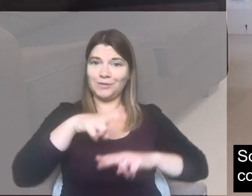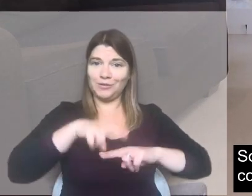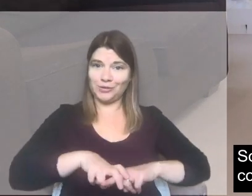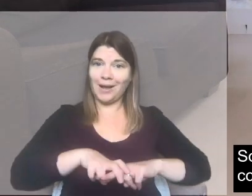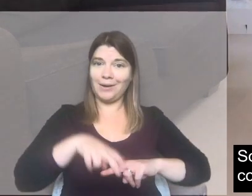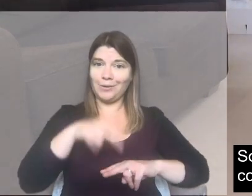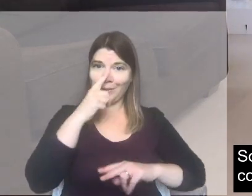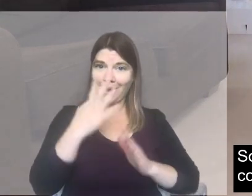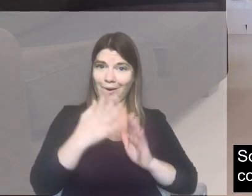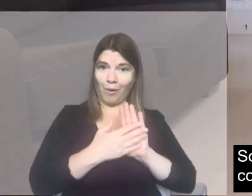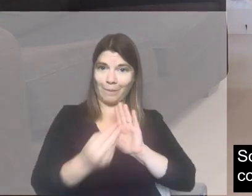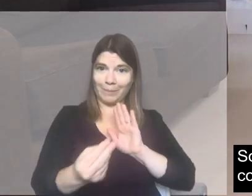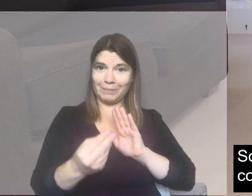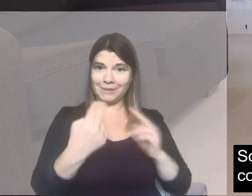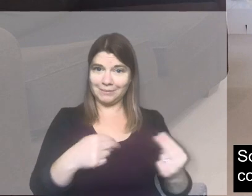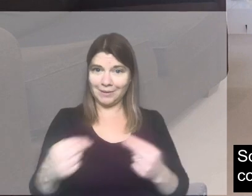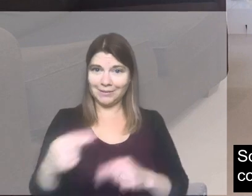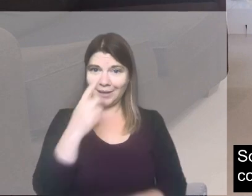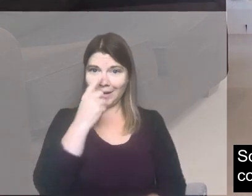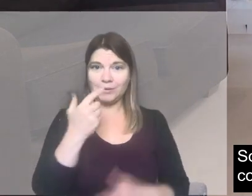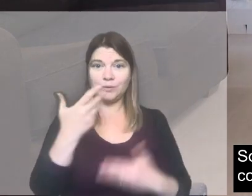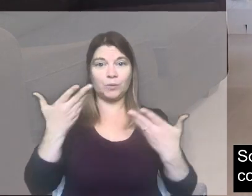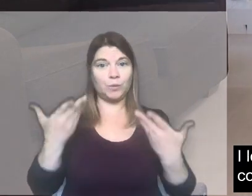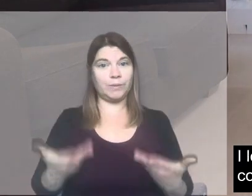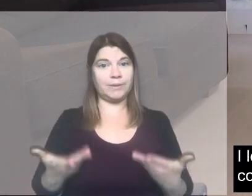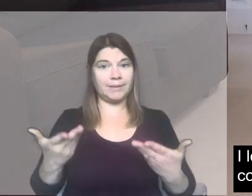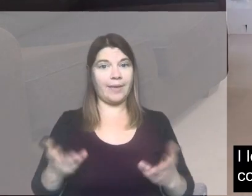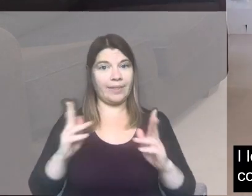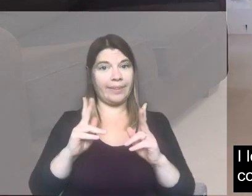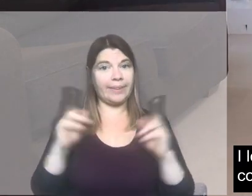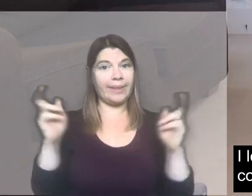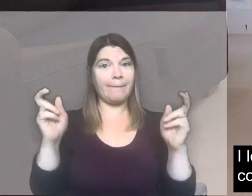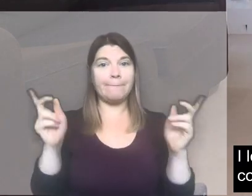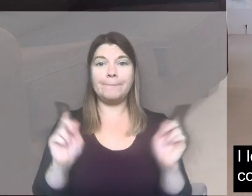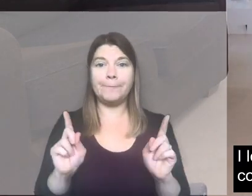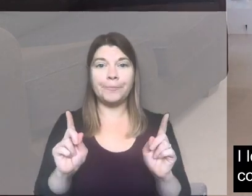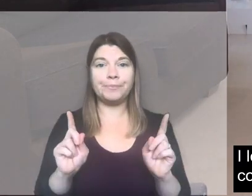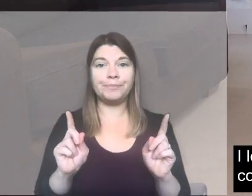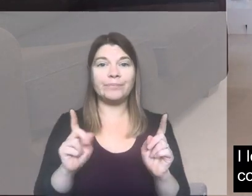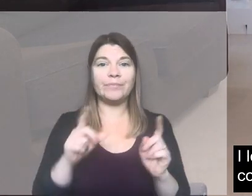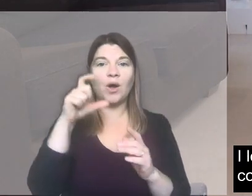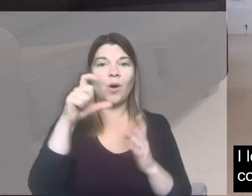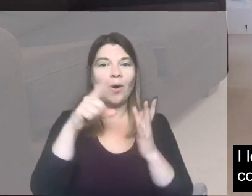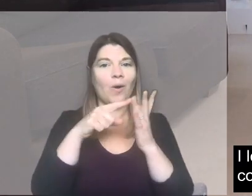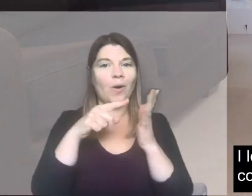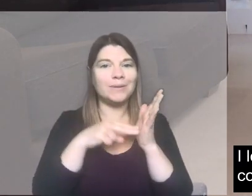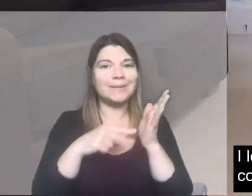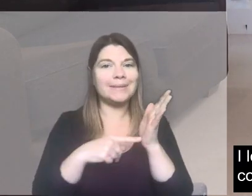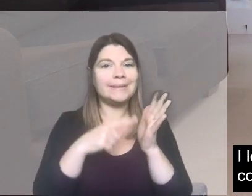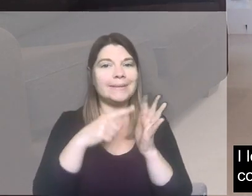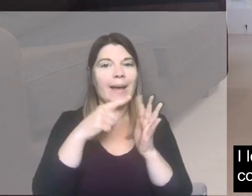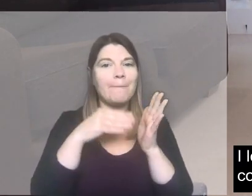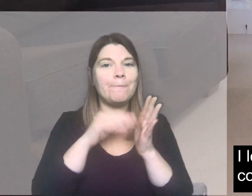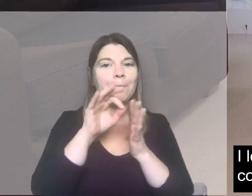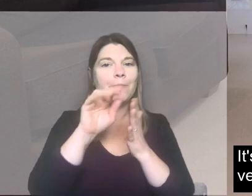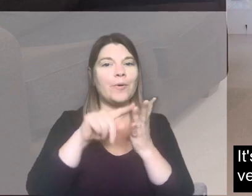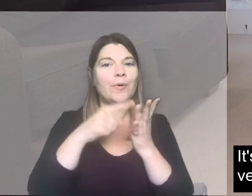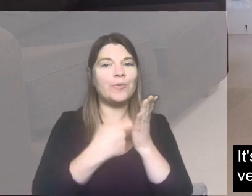So we're going to be looking at contemporary dance today. I love contemporary dance. I've been a contemporary dancer for many